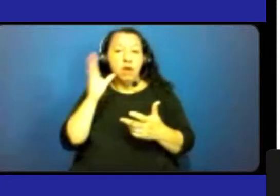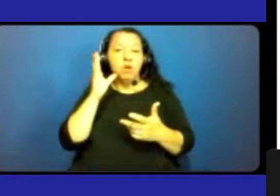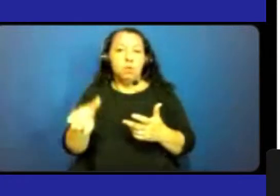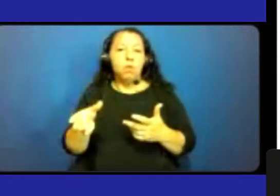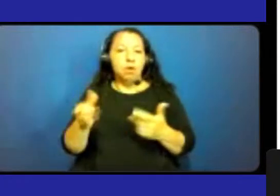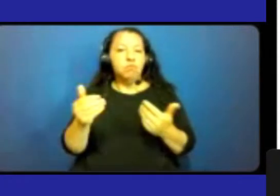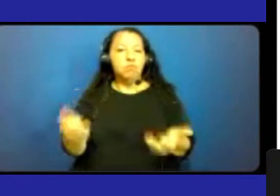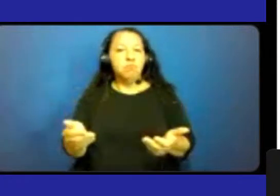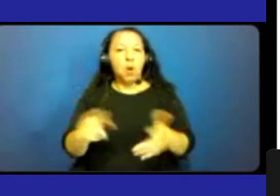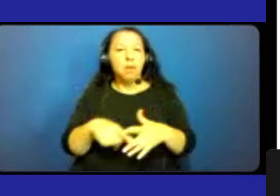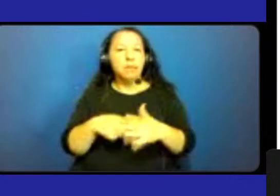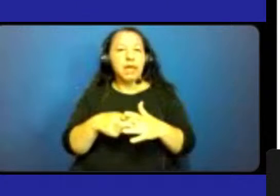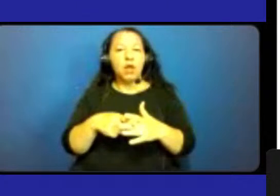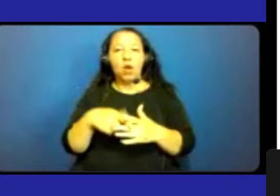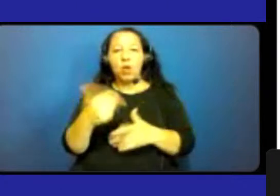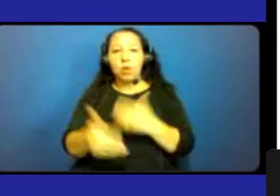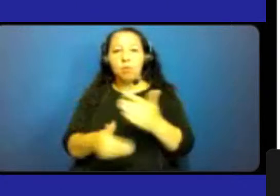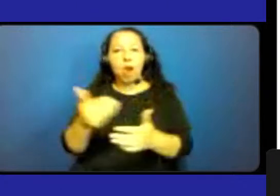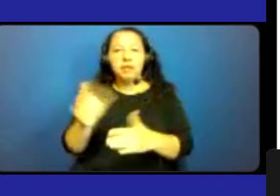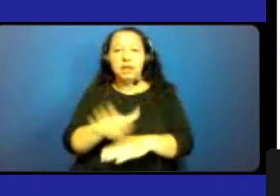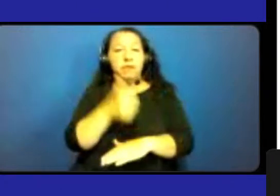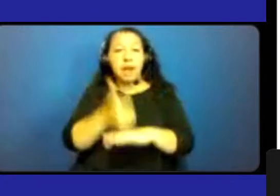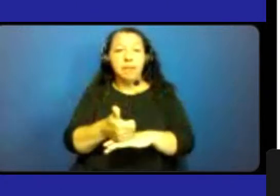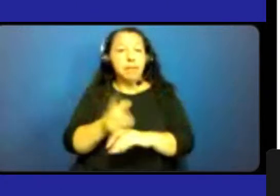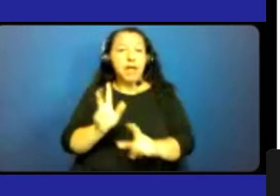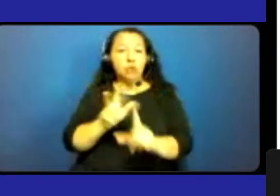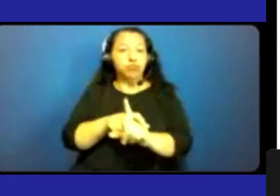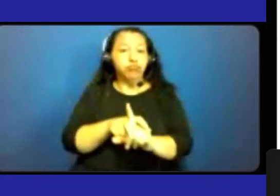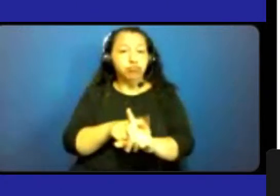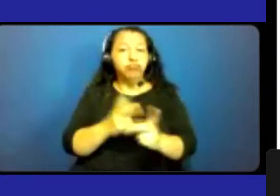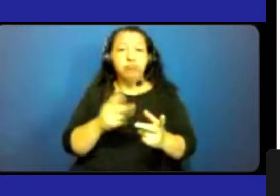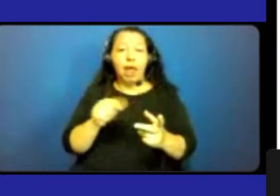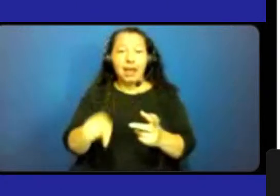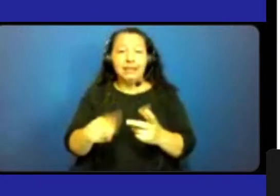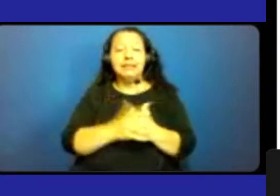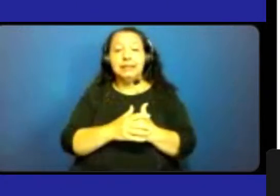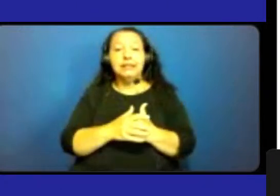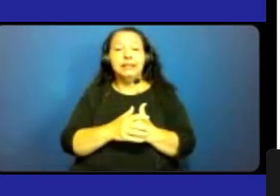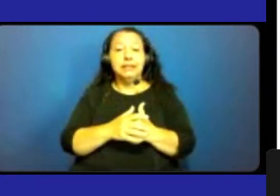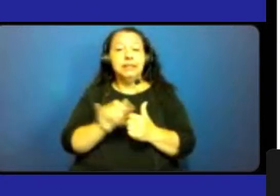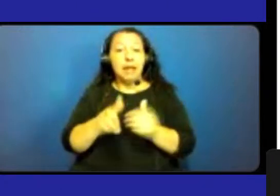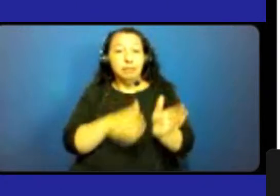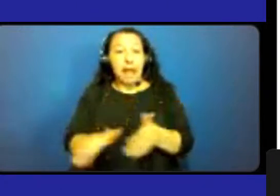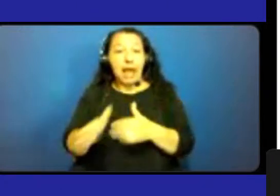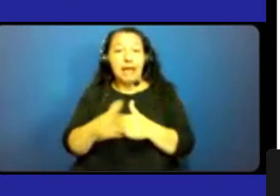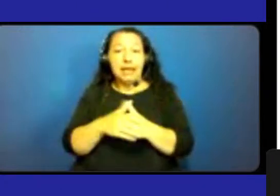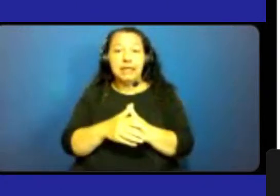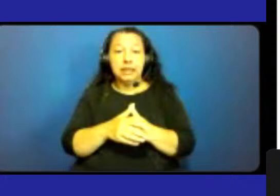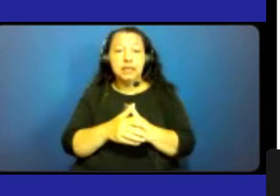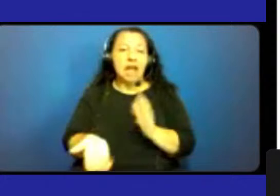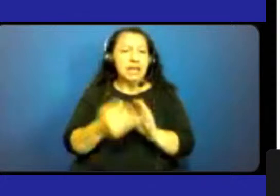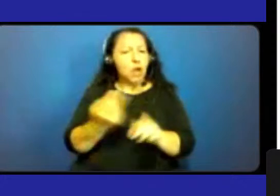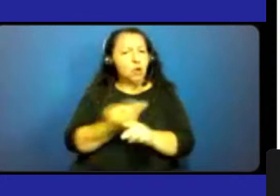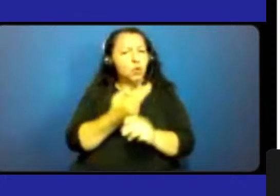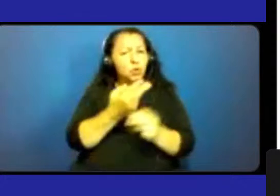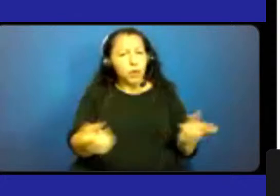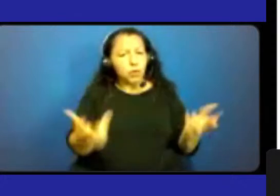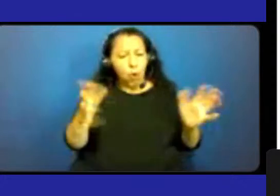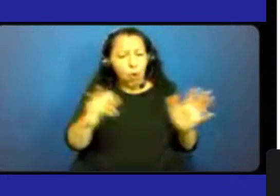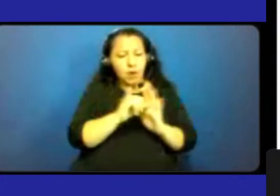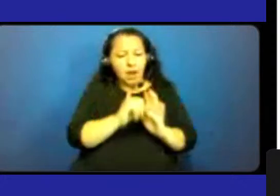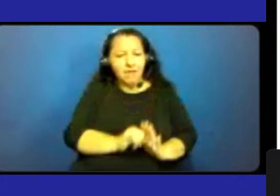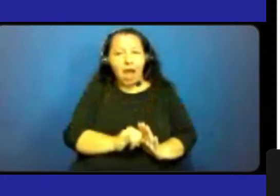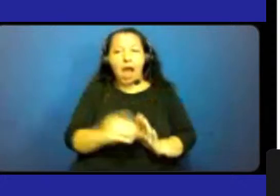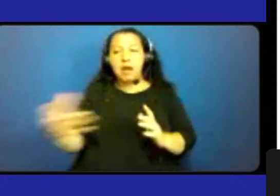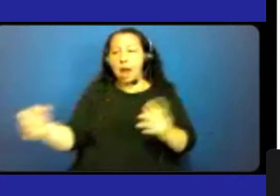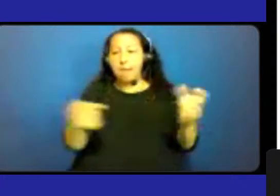process of implementation planning, and that's using, again, those resources that we have identified, pulling in others where maybe